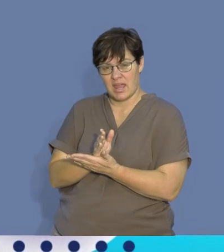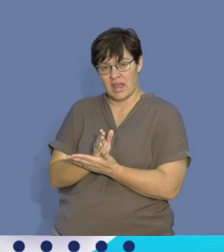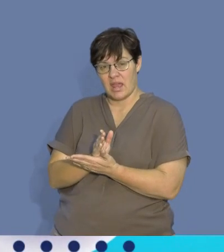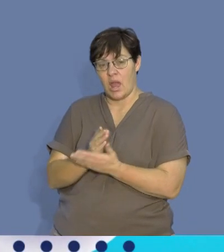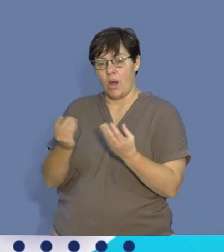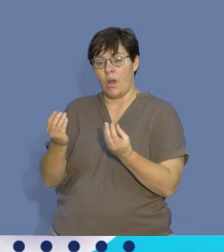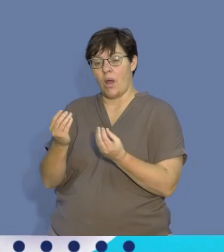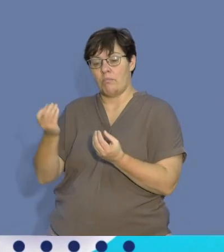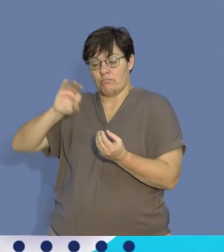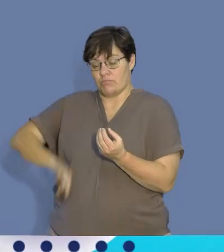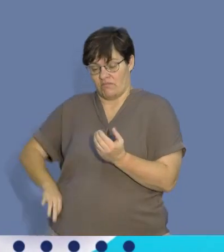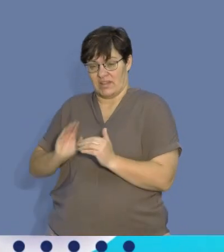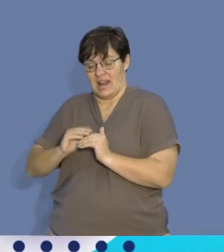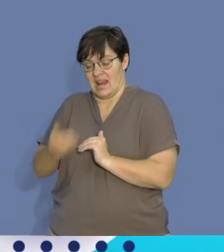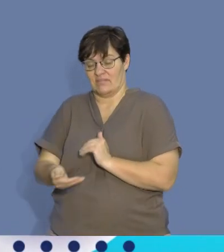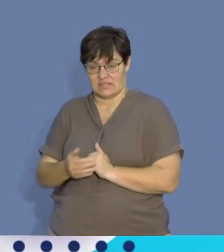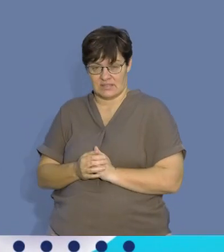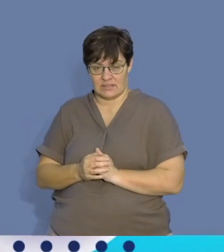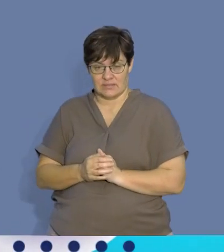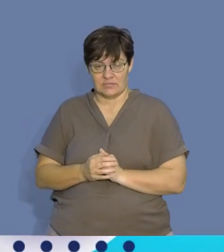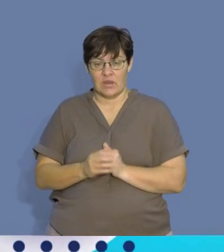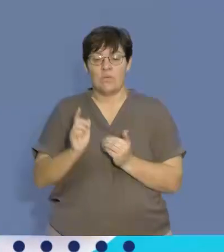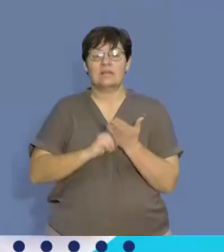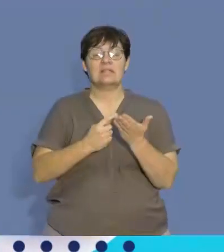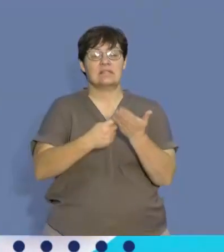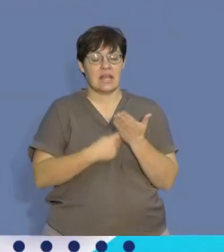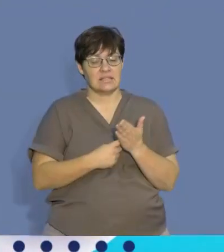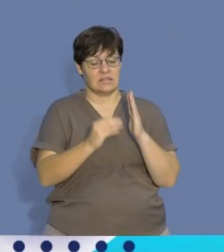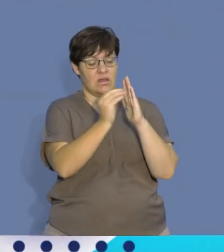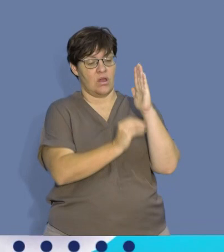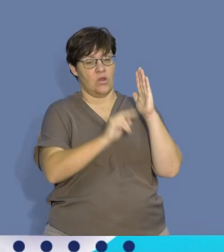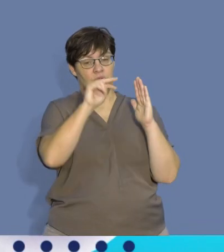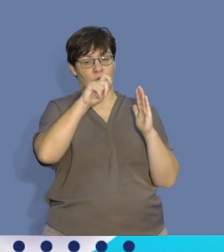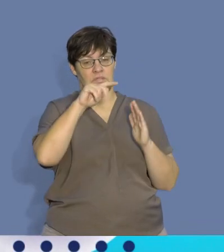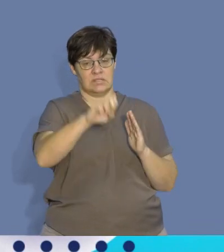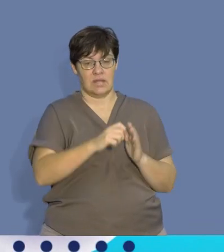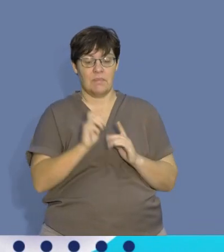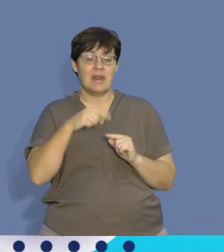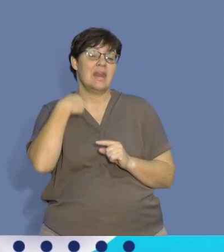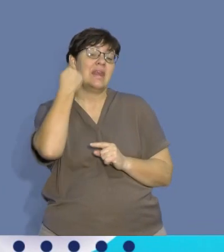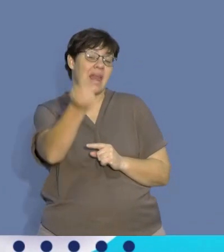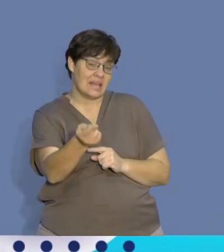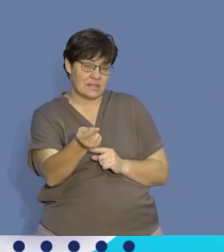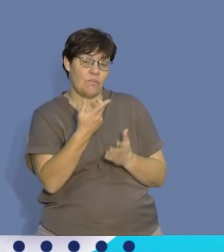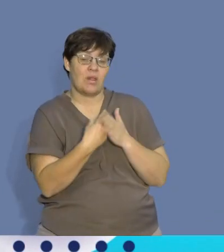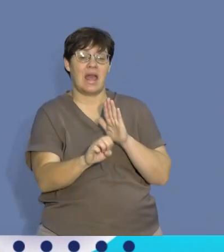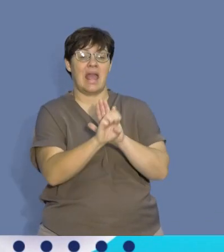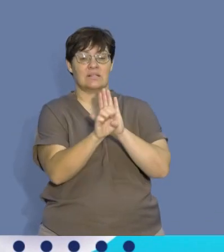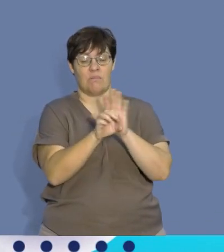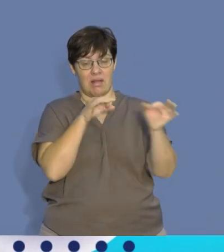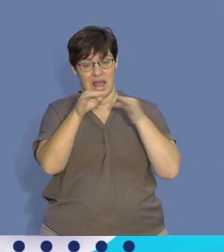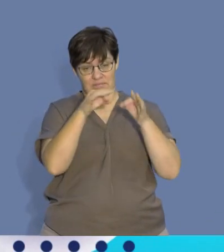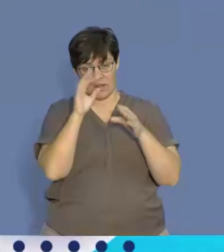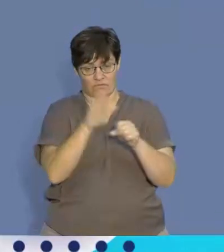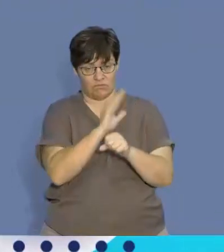of remaining profits. Now, right now, I'm obviously discussing the note, but in our next segment, I'm going to do